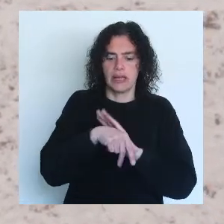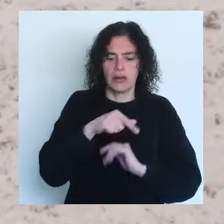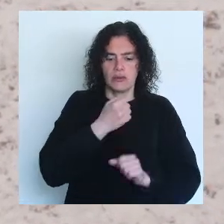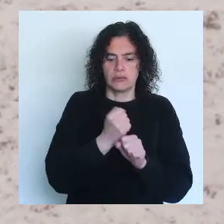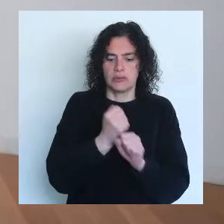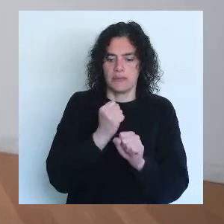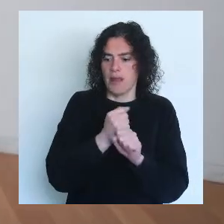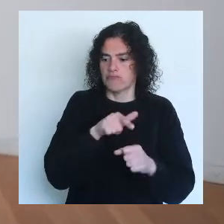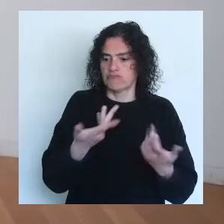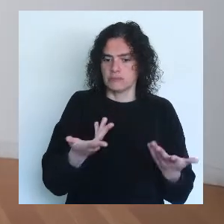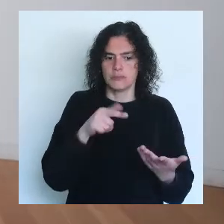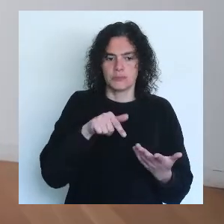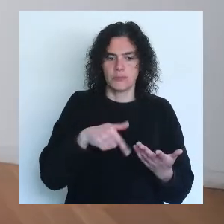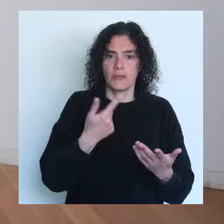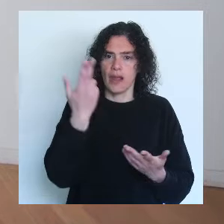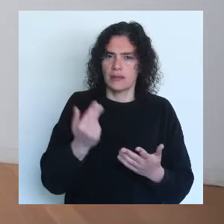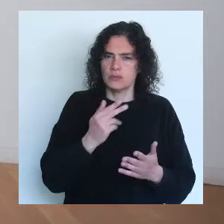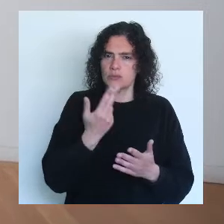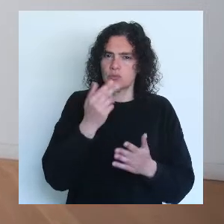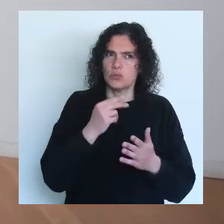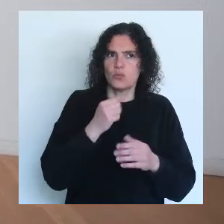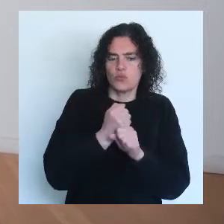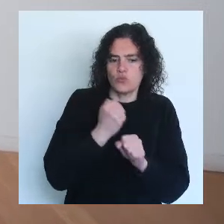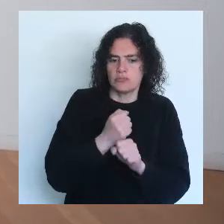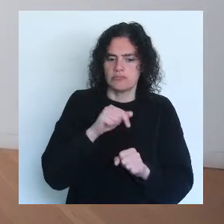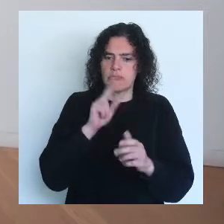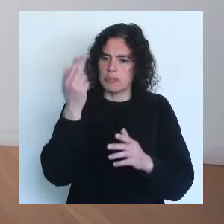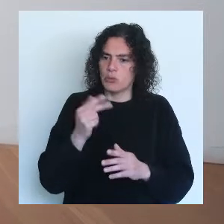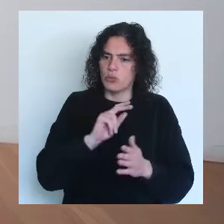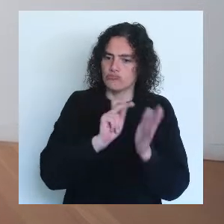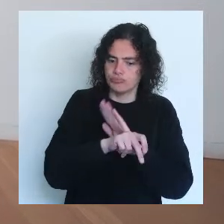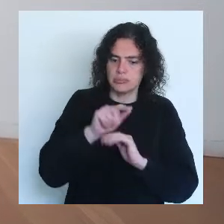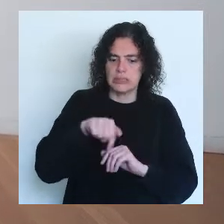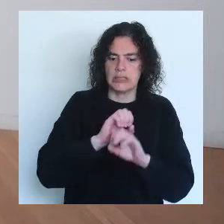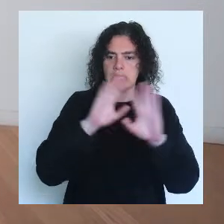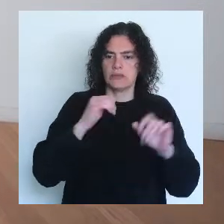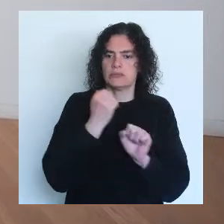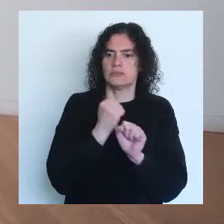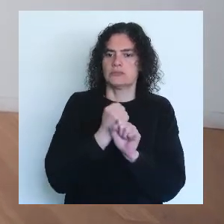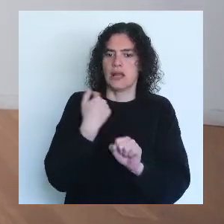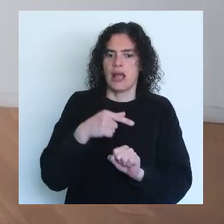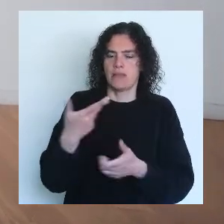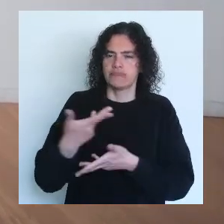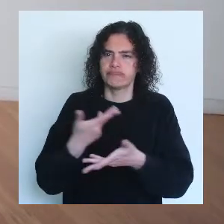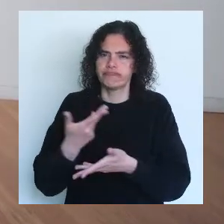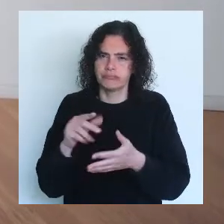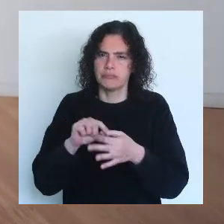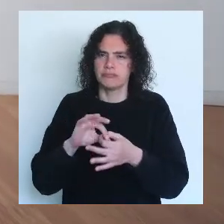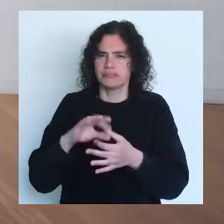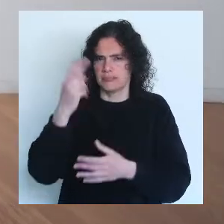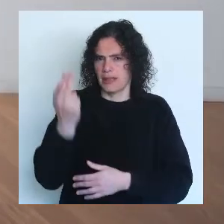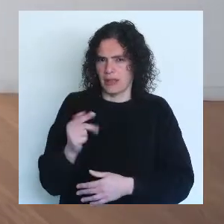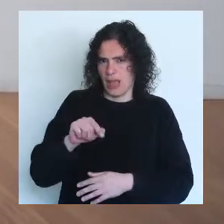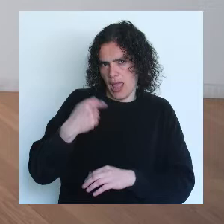called Enter in the Work, entering the artworks, entering the painting. Of course, with this work, you have a relationship